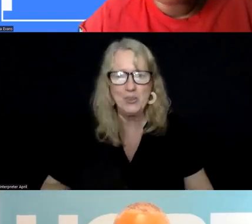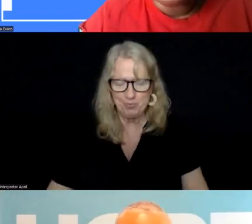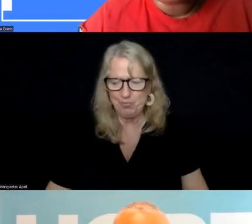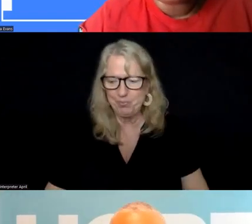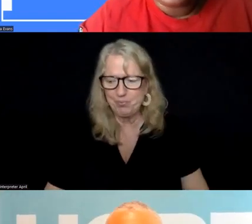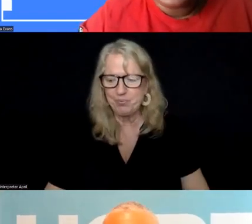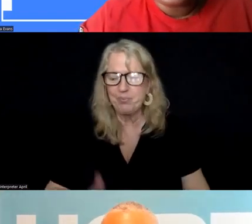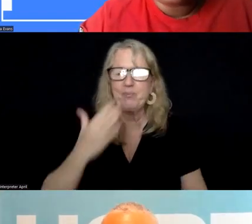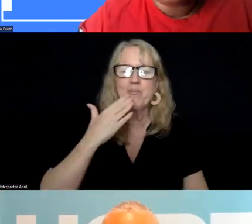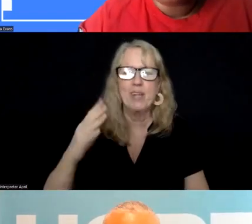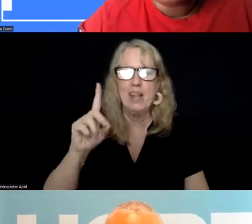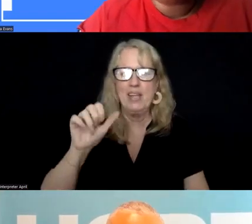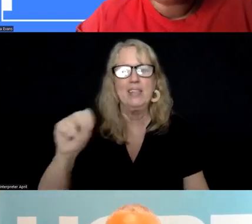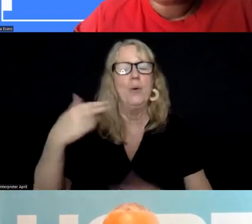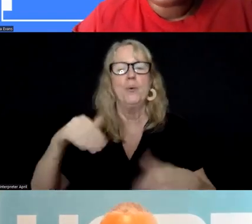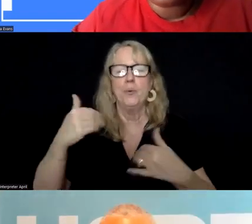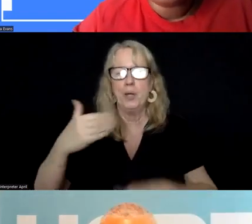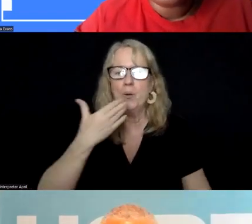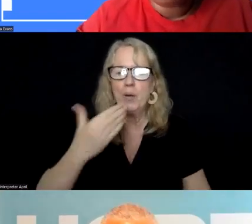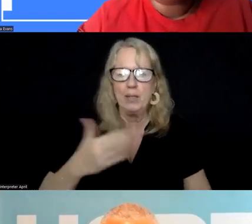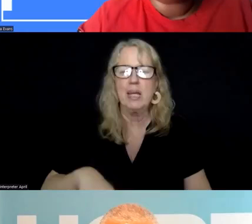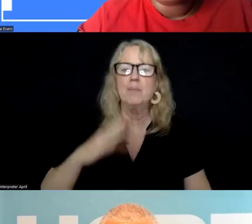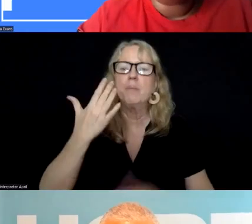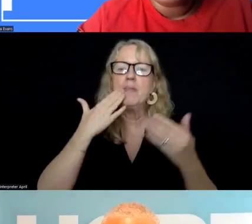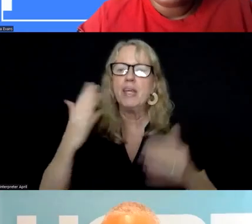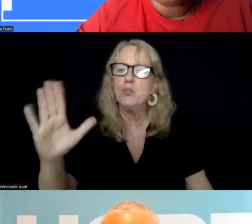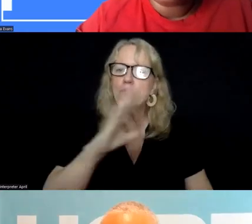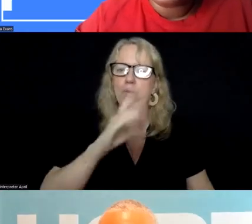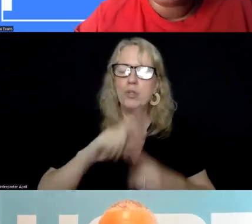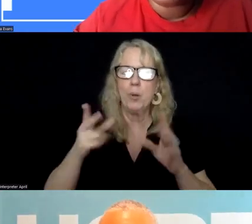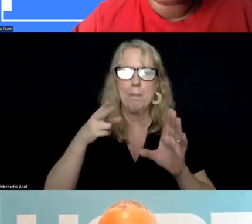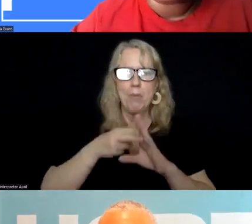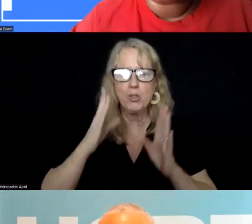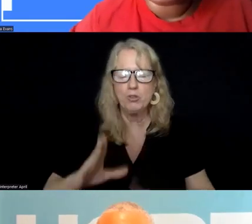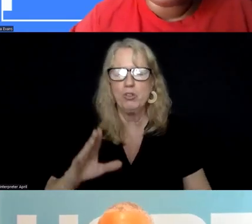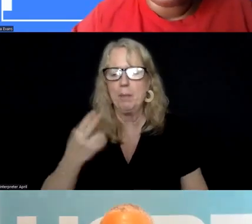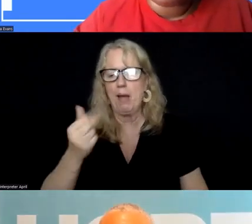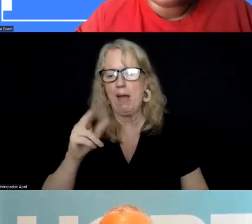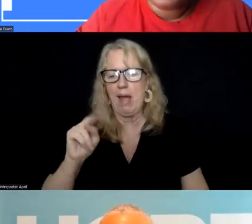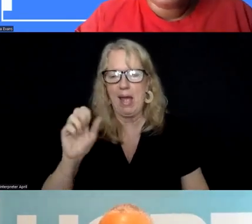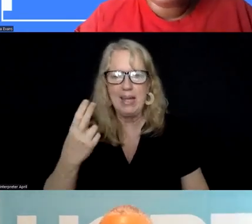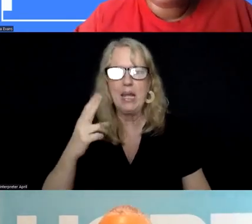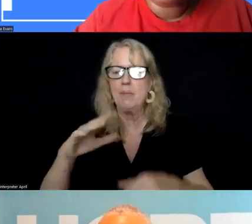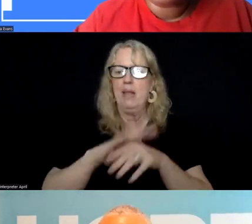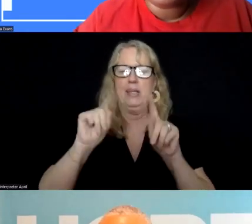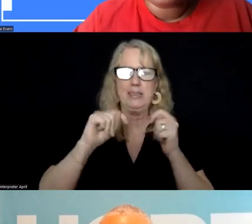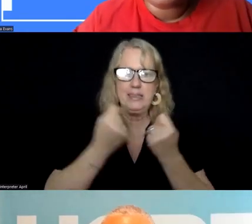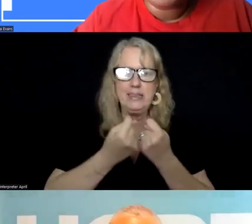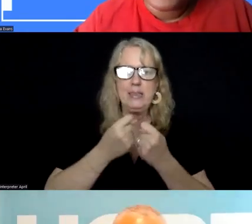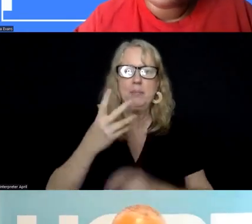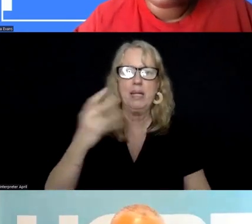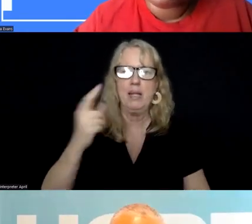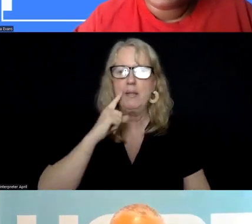Thank you, Dan. Well said, and just thank you for your partnership. Deanna and the entire team at NAMI have just been